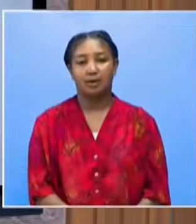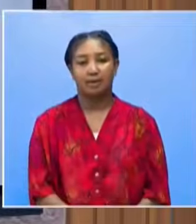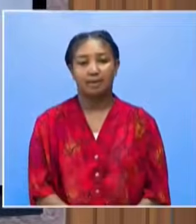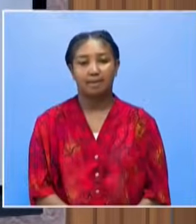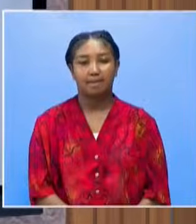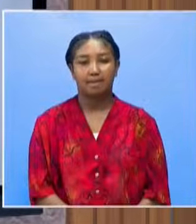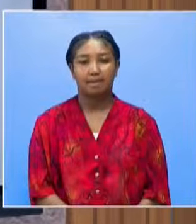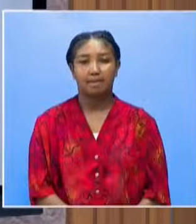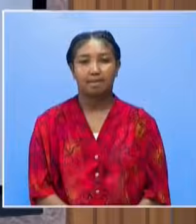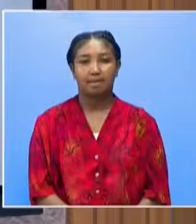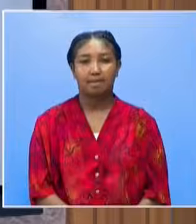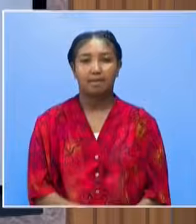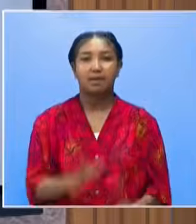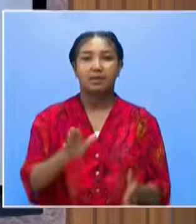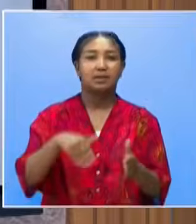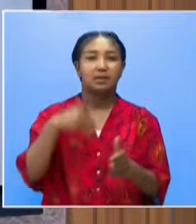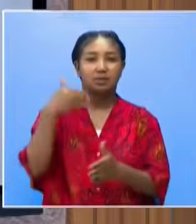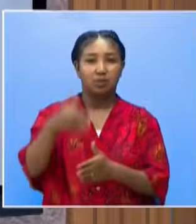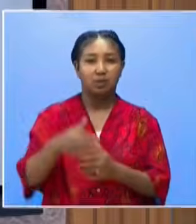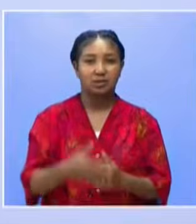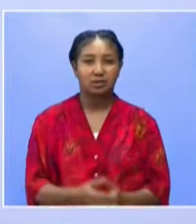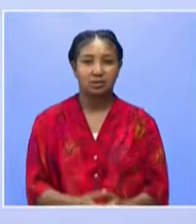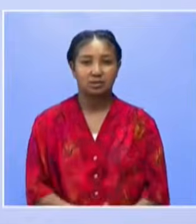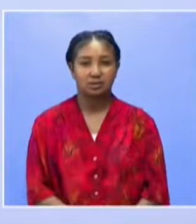what about, the next point is that